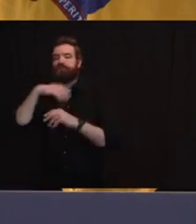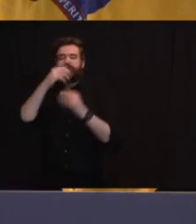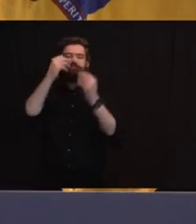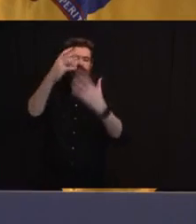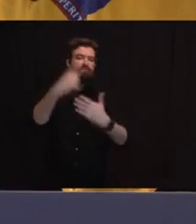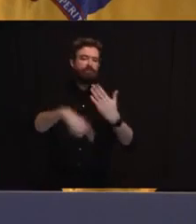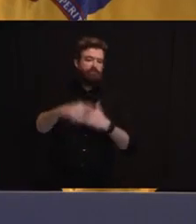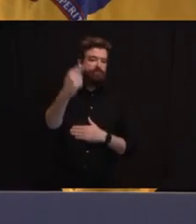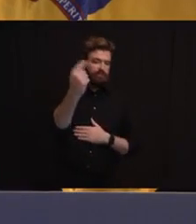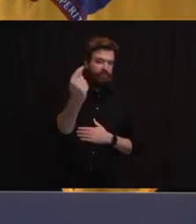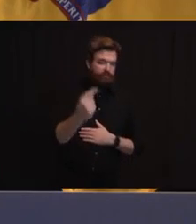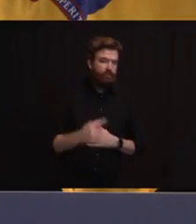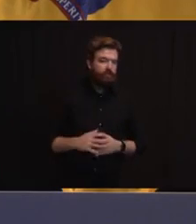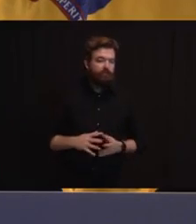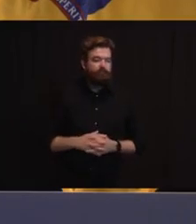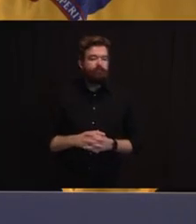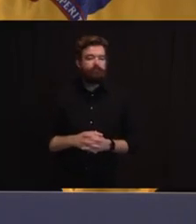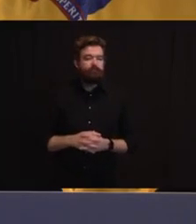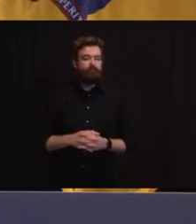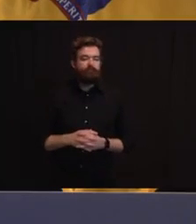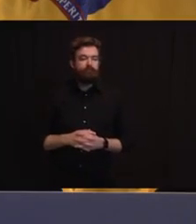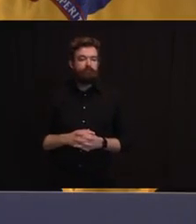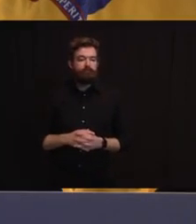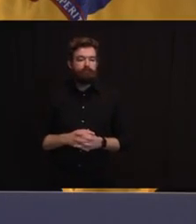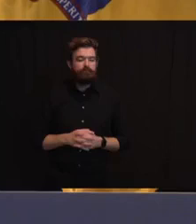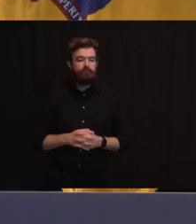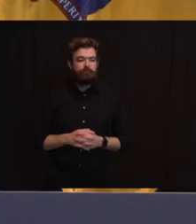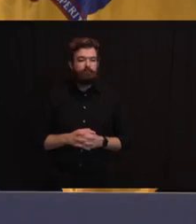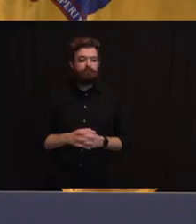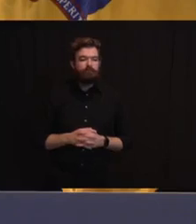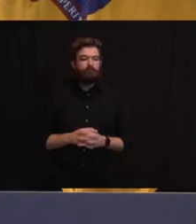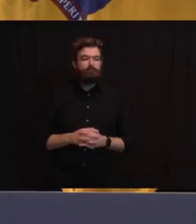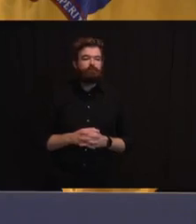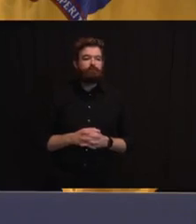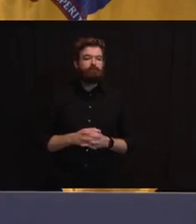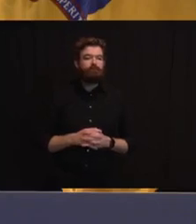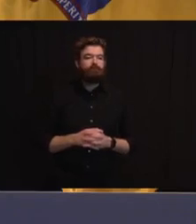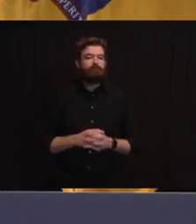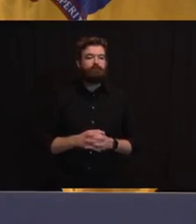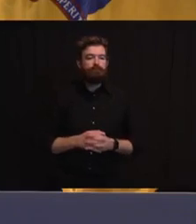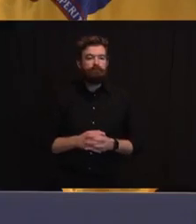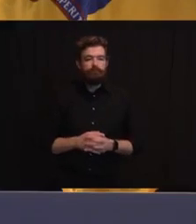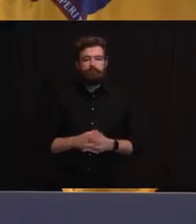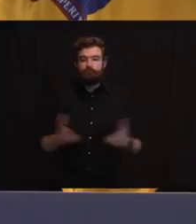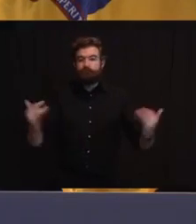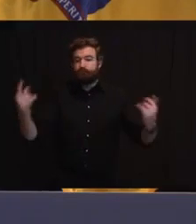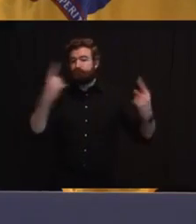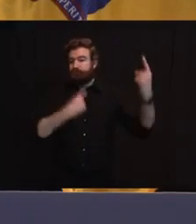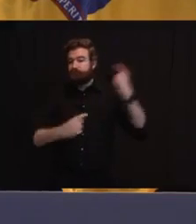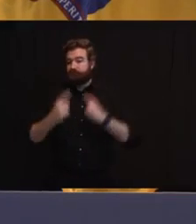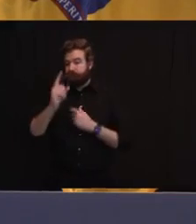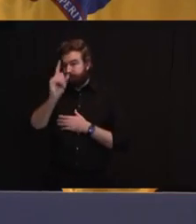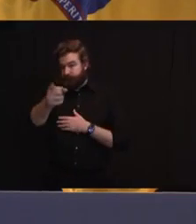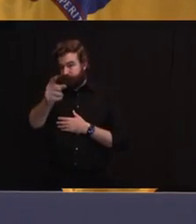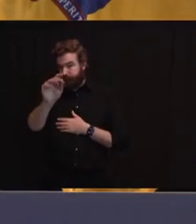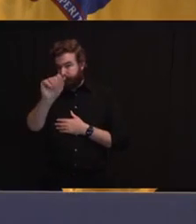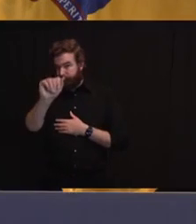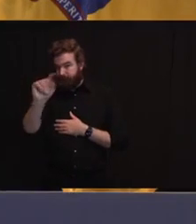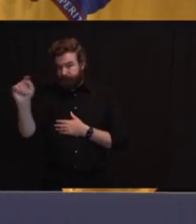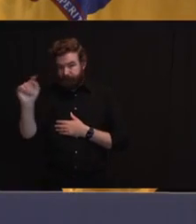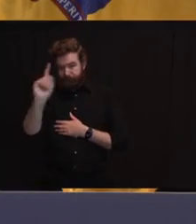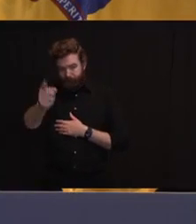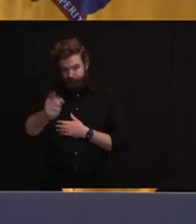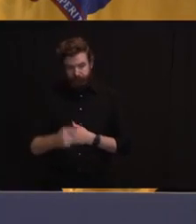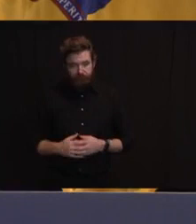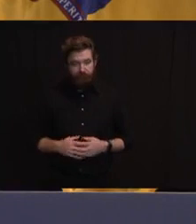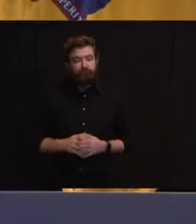manner that we think makes the most sense. So is that fair? With that, let's start over here. Matt, Councilman, how's early days in public service?